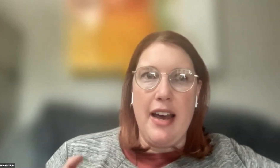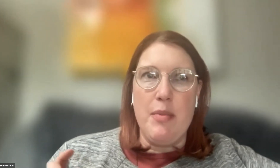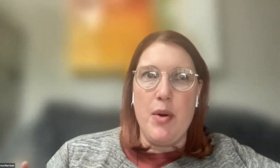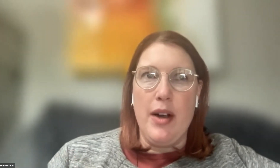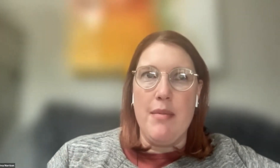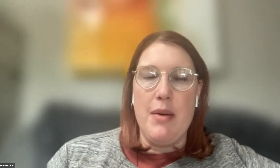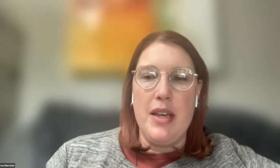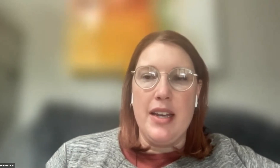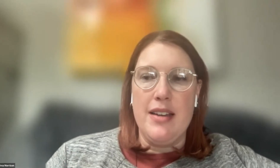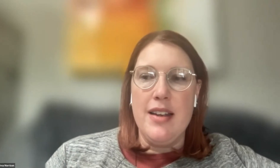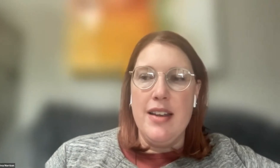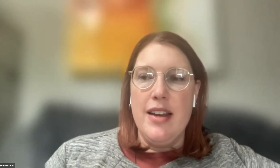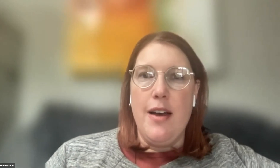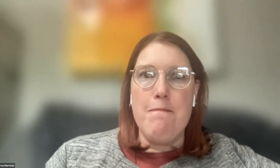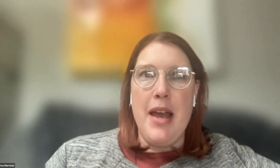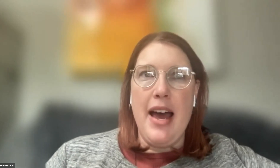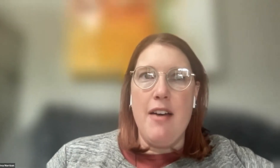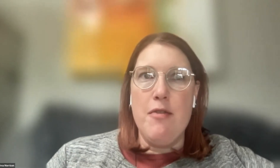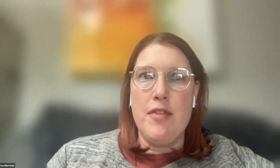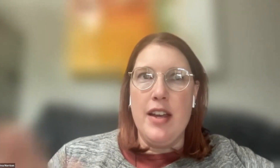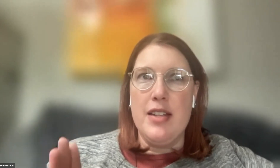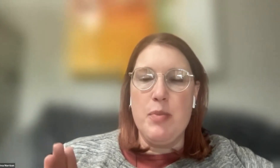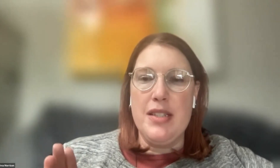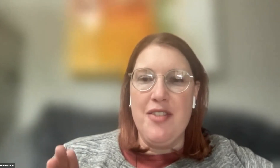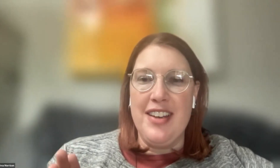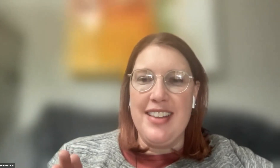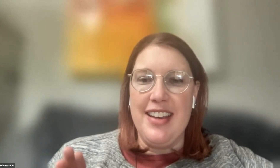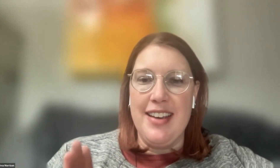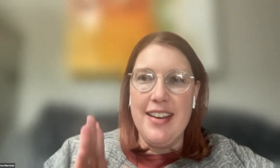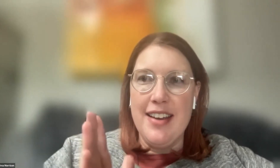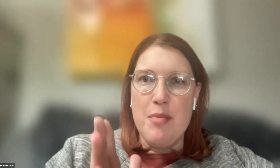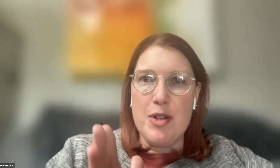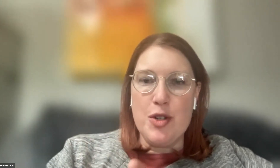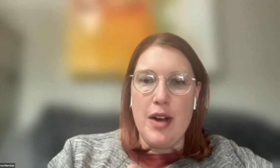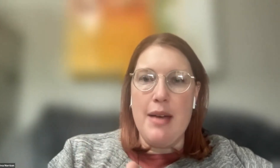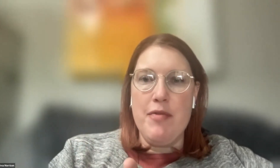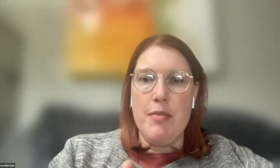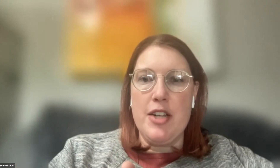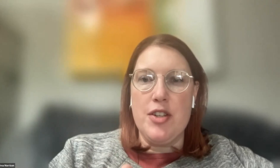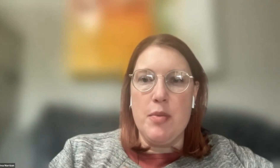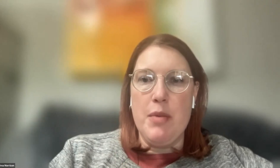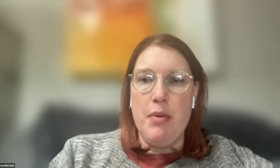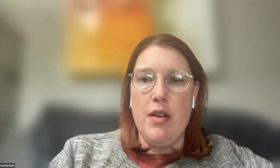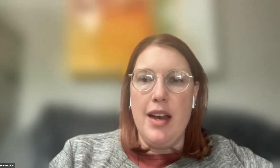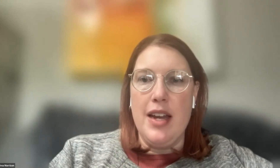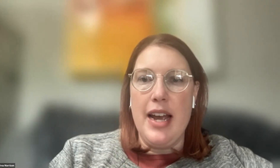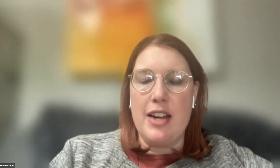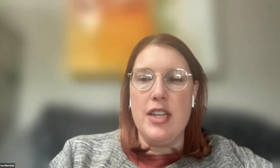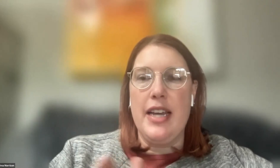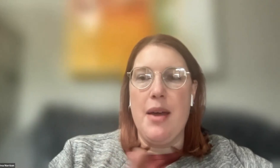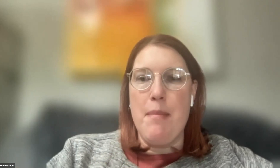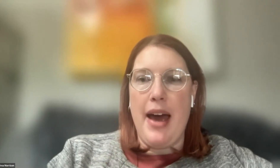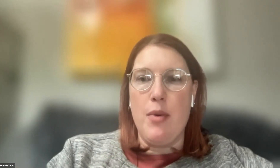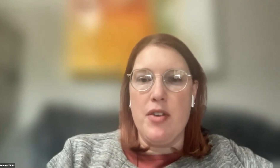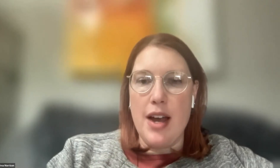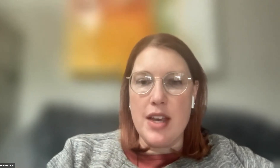actually going to have a program that we can have specifically prescribe information to people and then